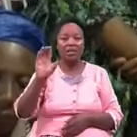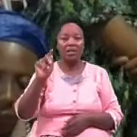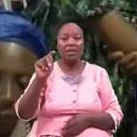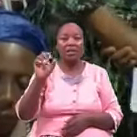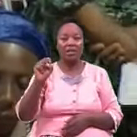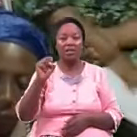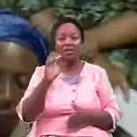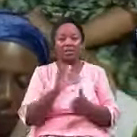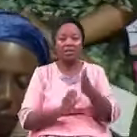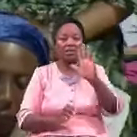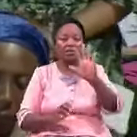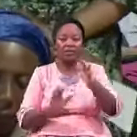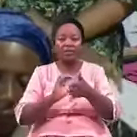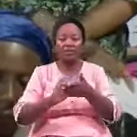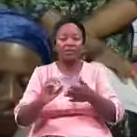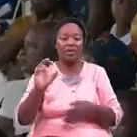30